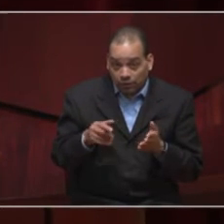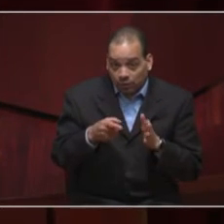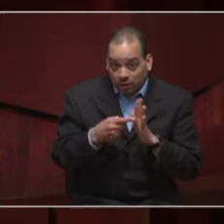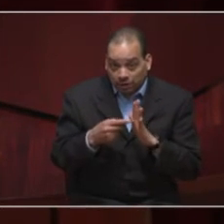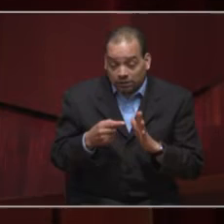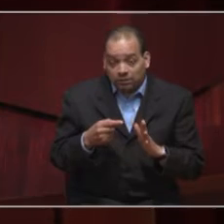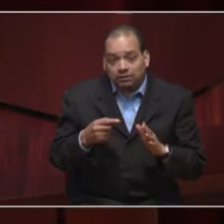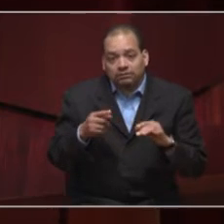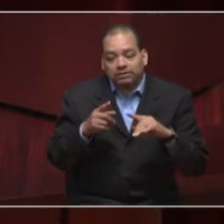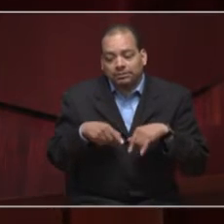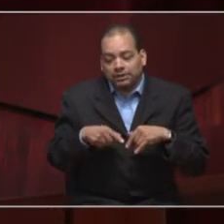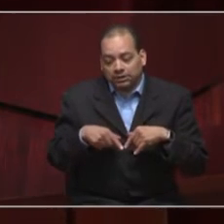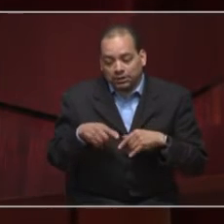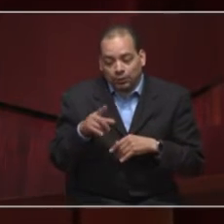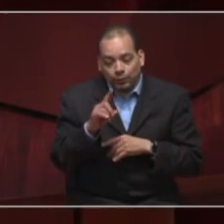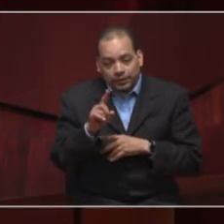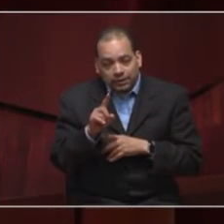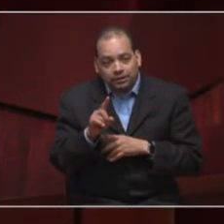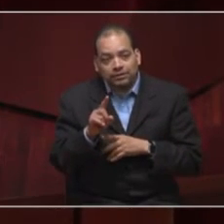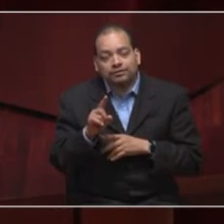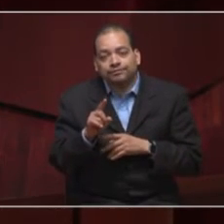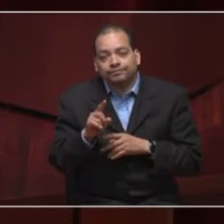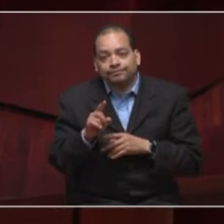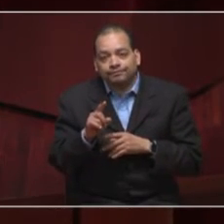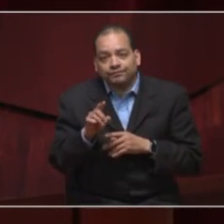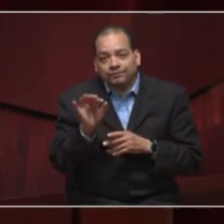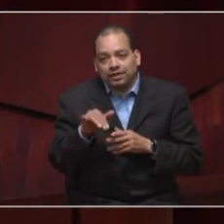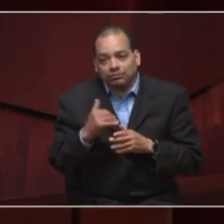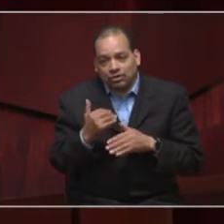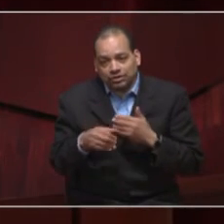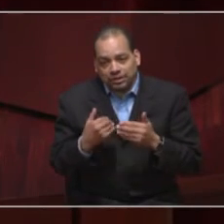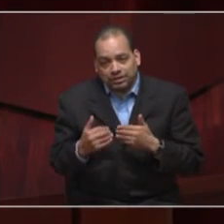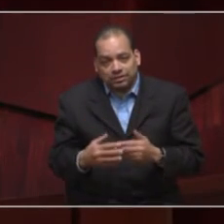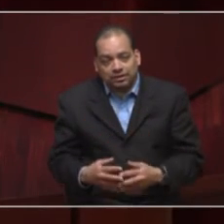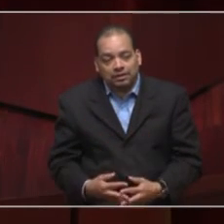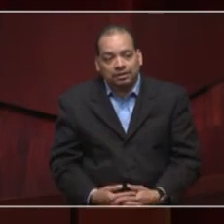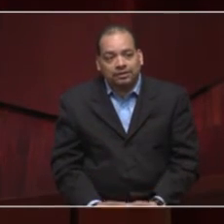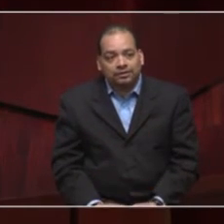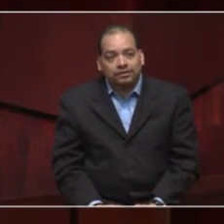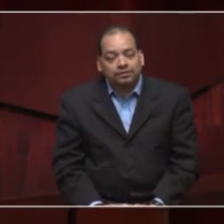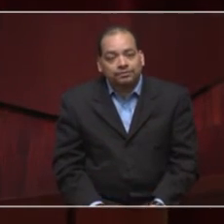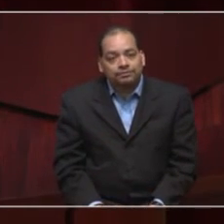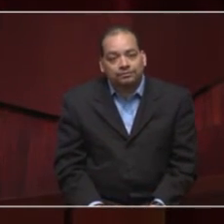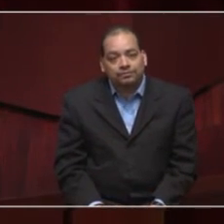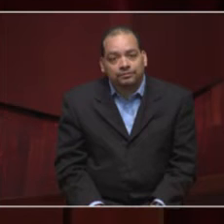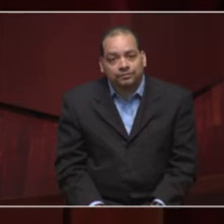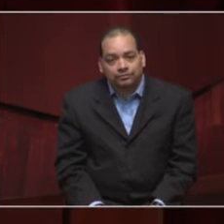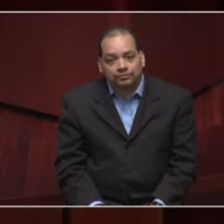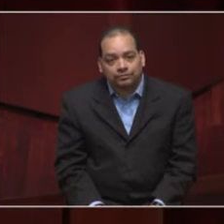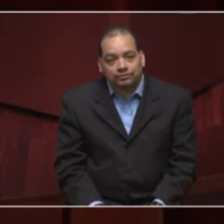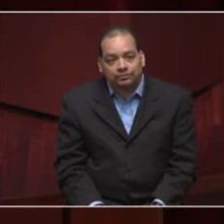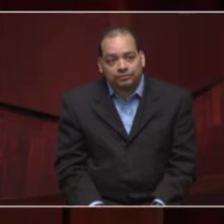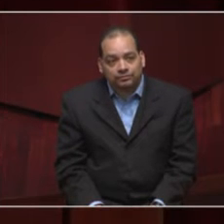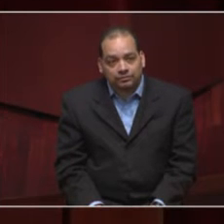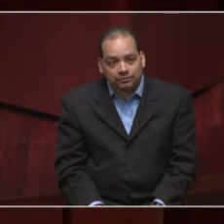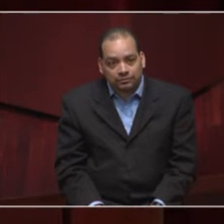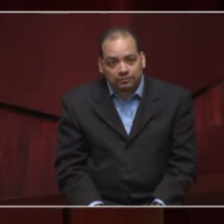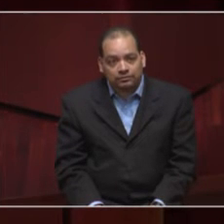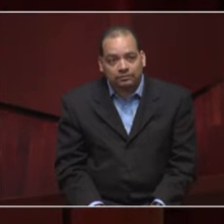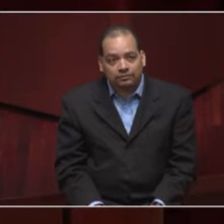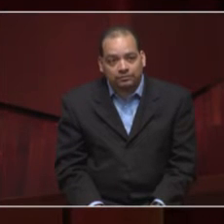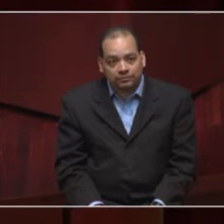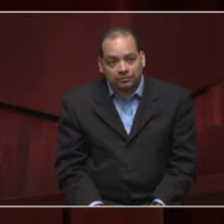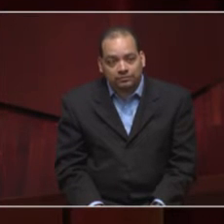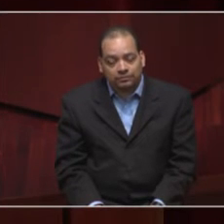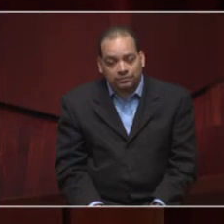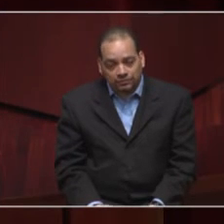That depends on where the accessioning process is at the point you receive the request. Up until the point where